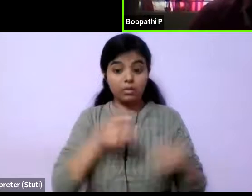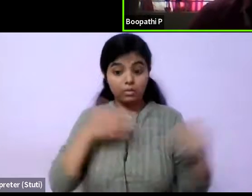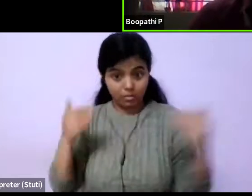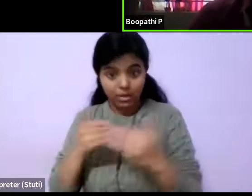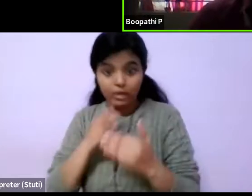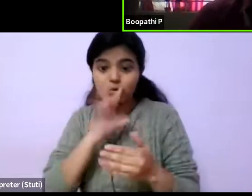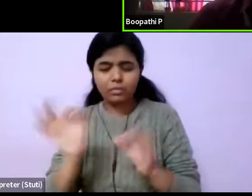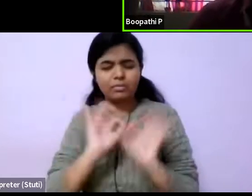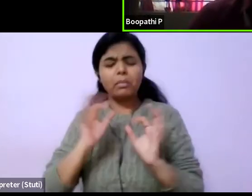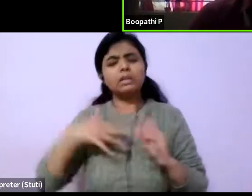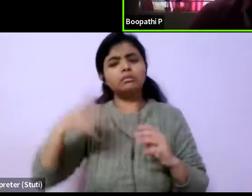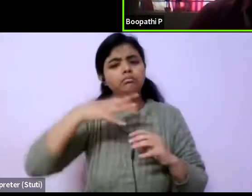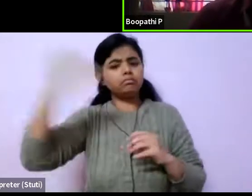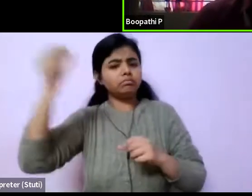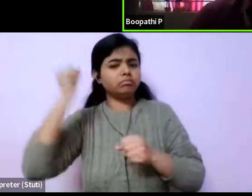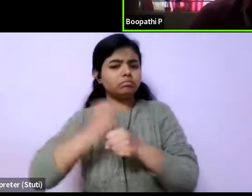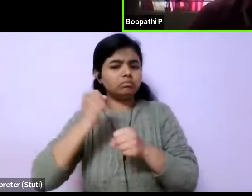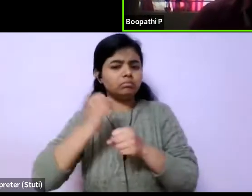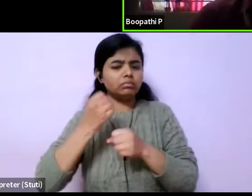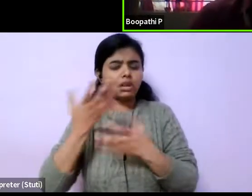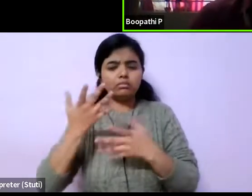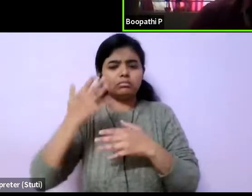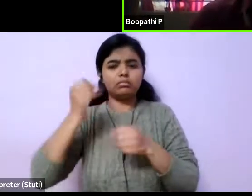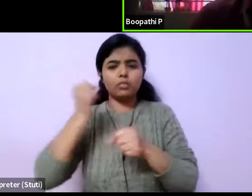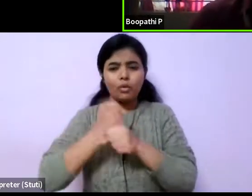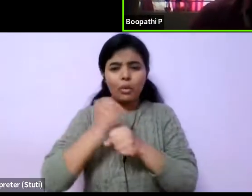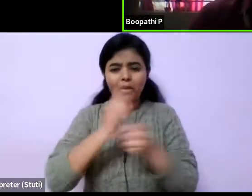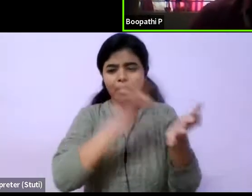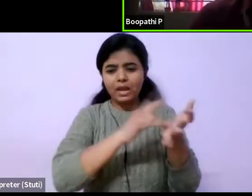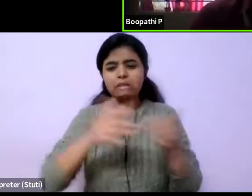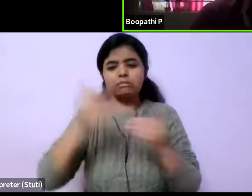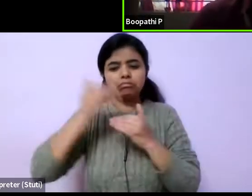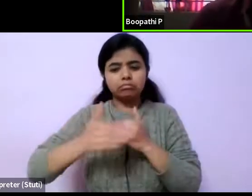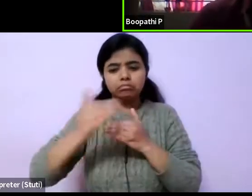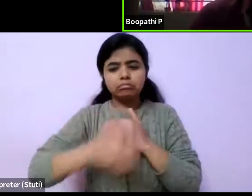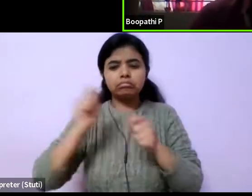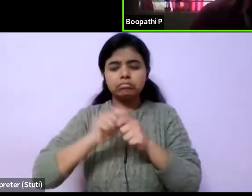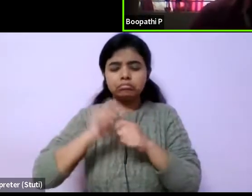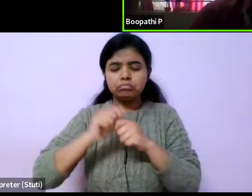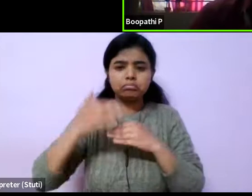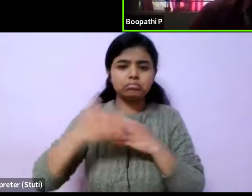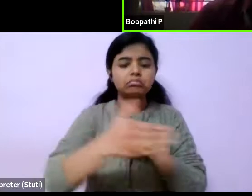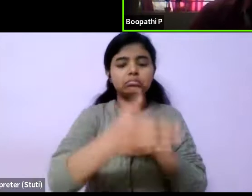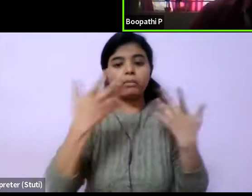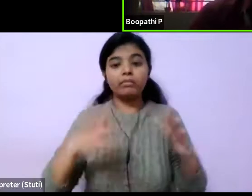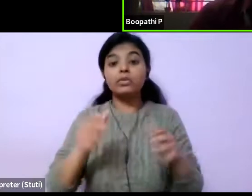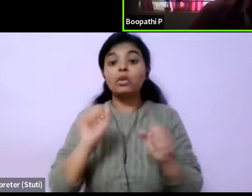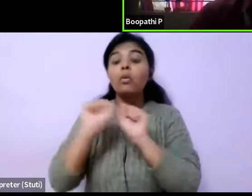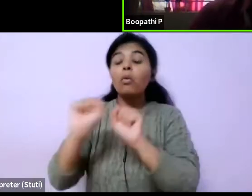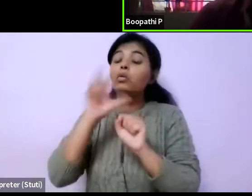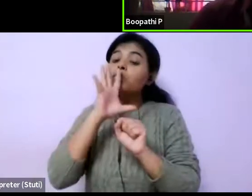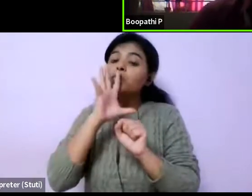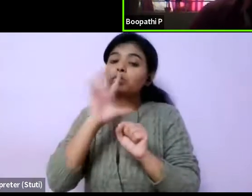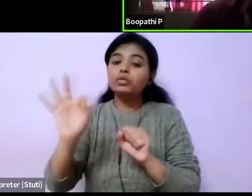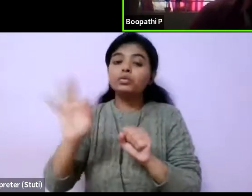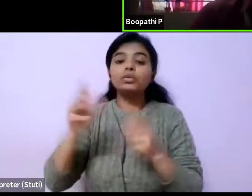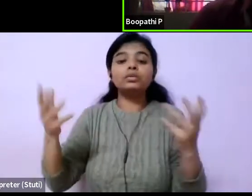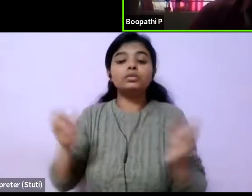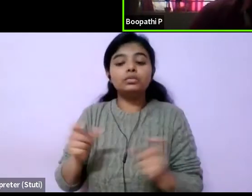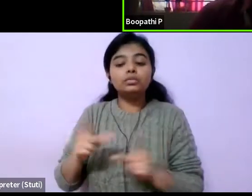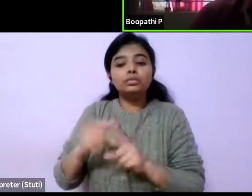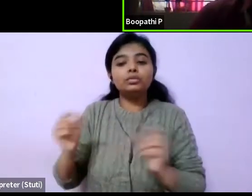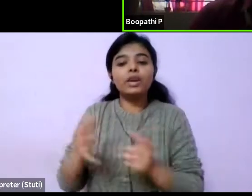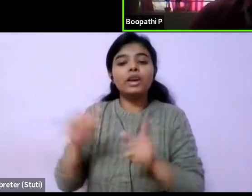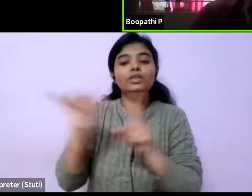method. One is, so they started using their own YouTube channels, because as you know, it's